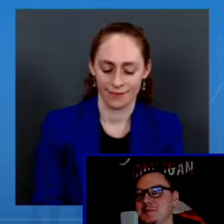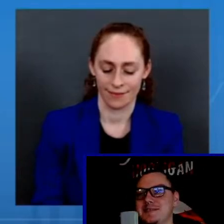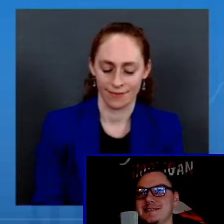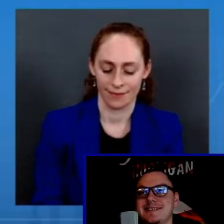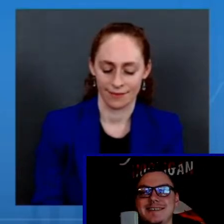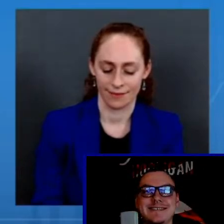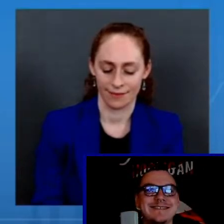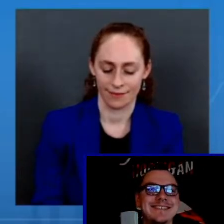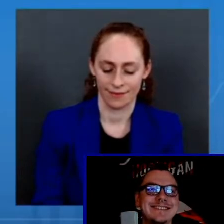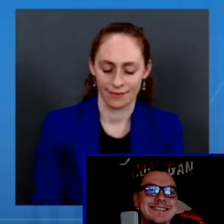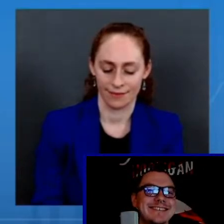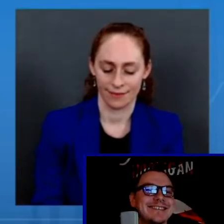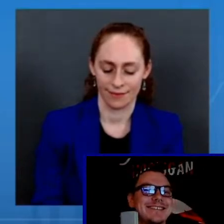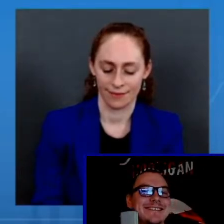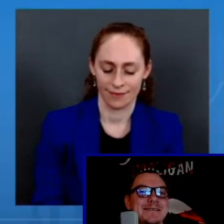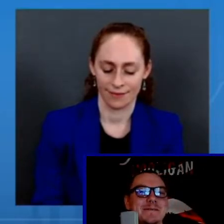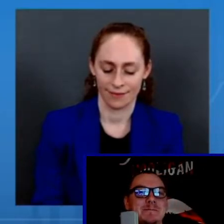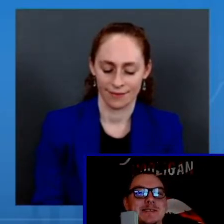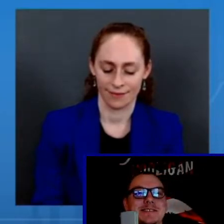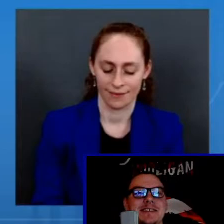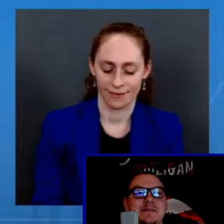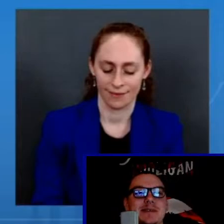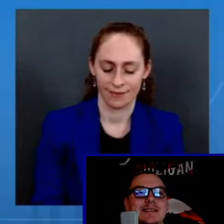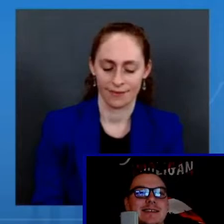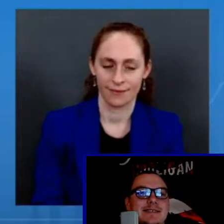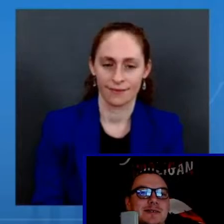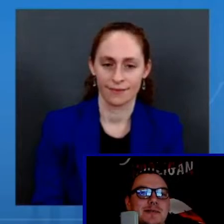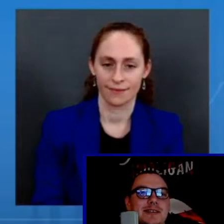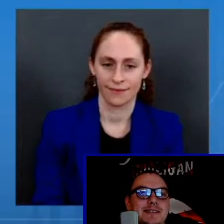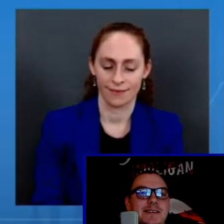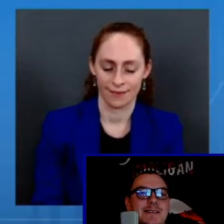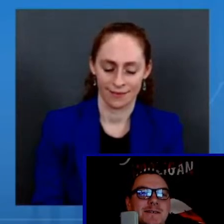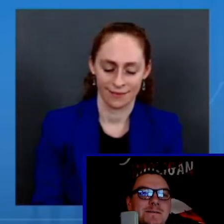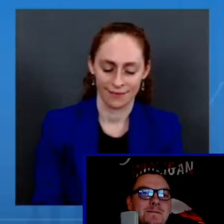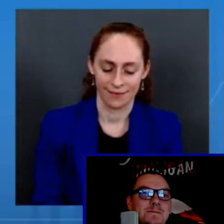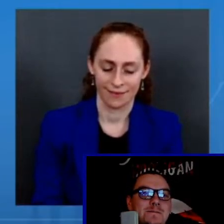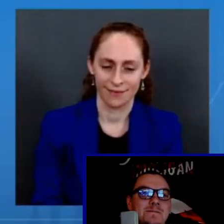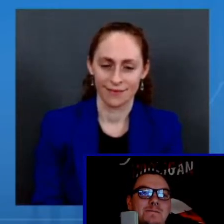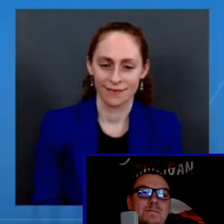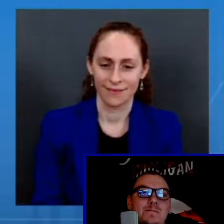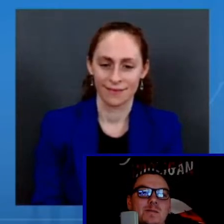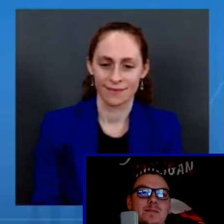Edward, don't be saying that. She's gonna end up being the next Corinne.